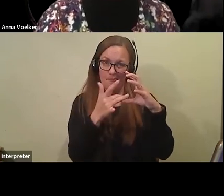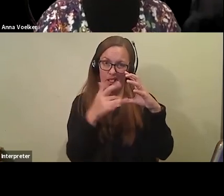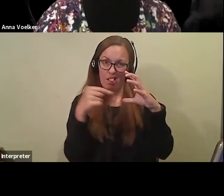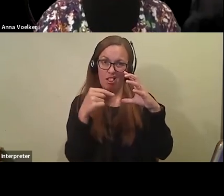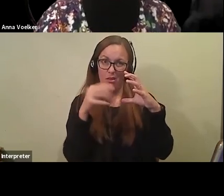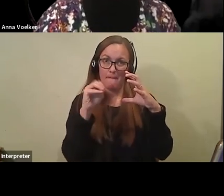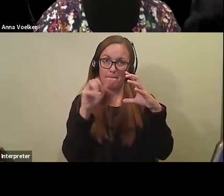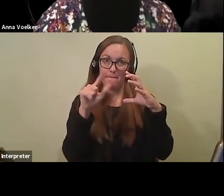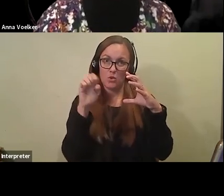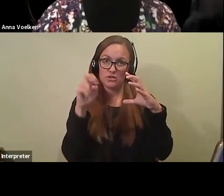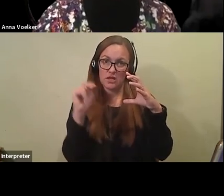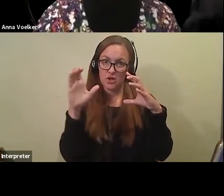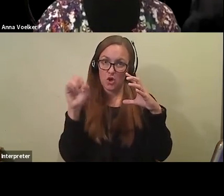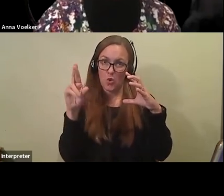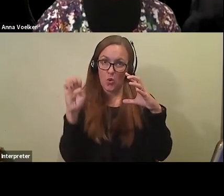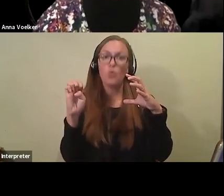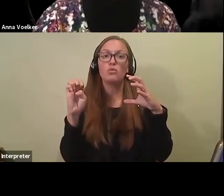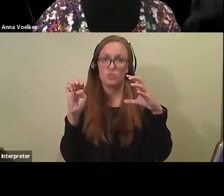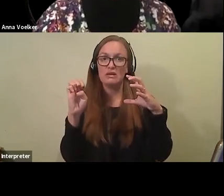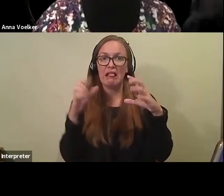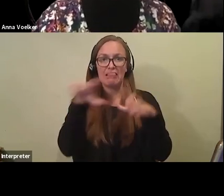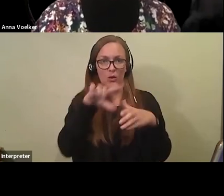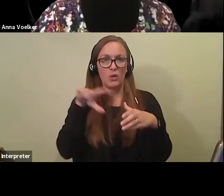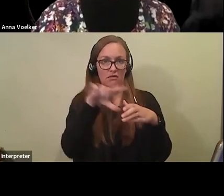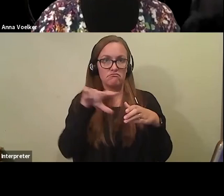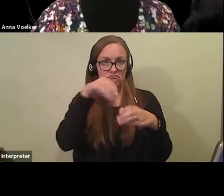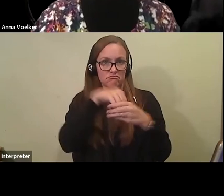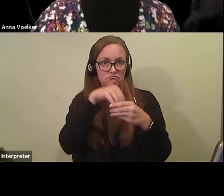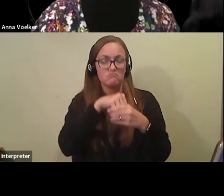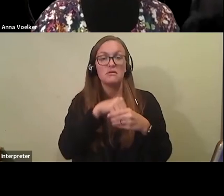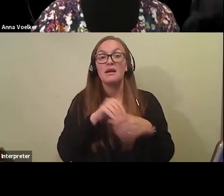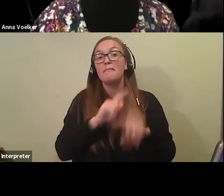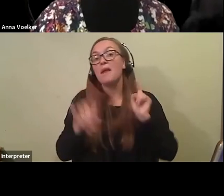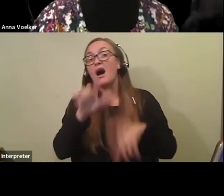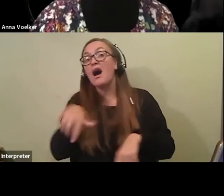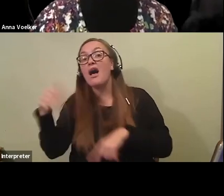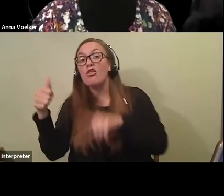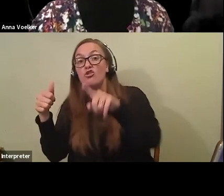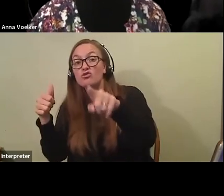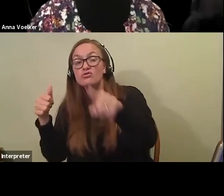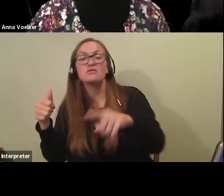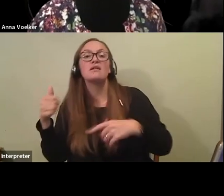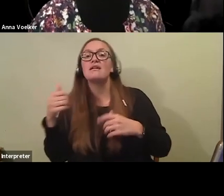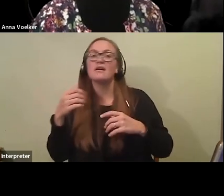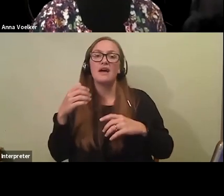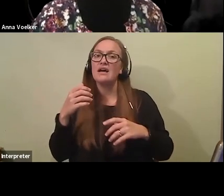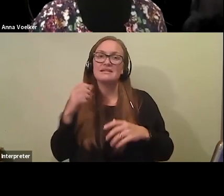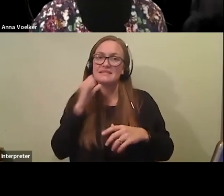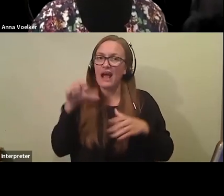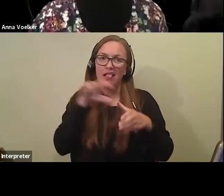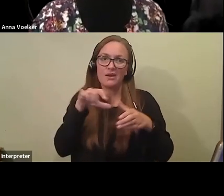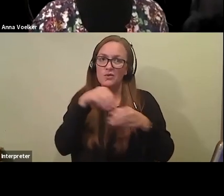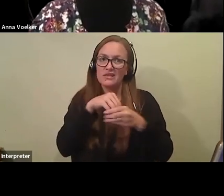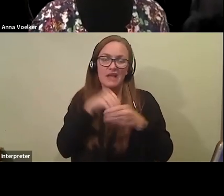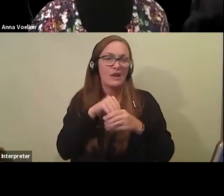field to protect us from the sun. Maybe these guys actually would have a solid core and hence no magnetic fields. That would kind of screw you over. As for